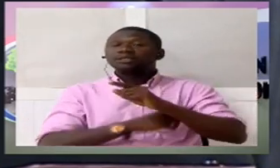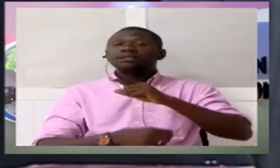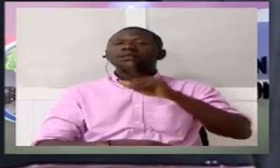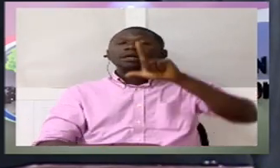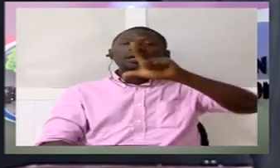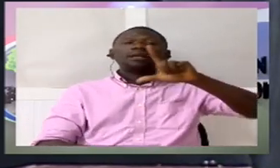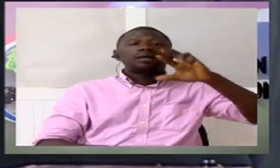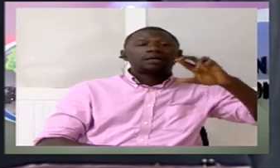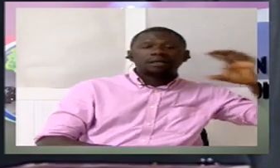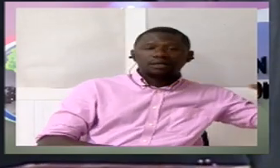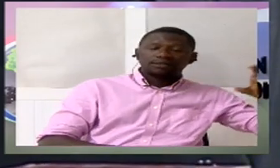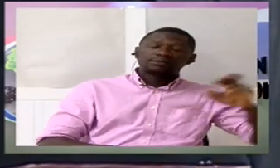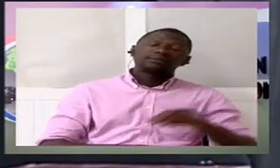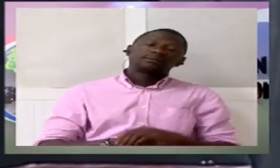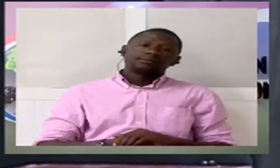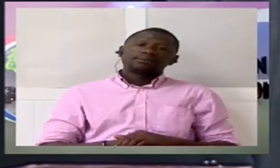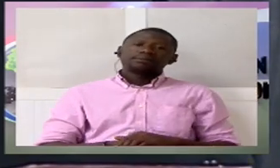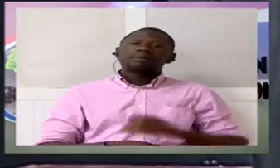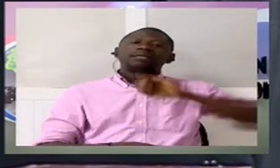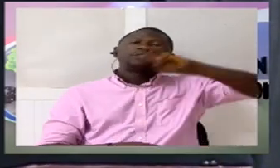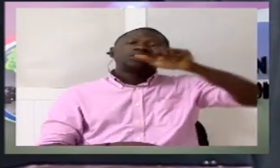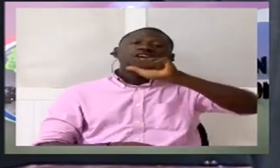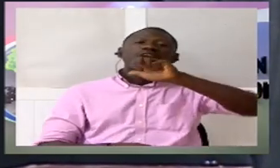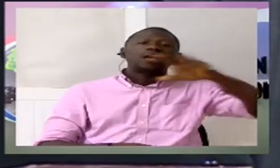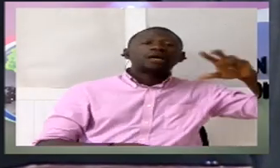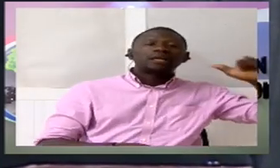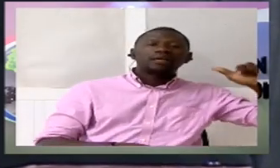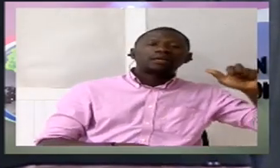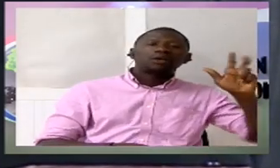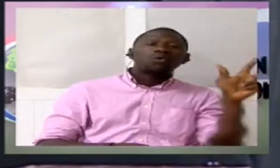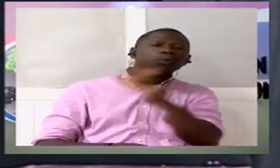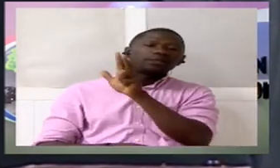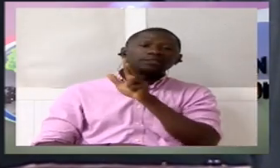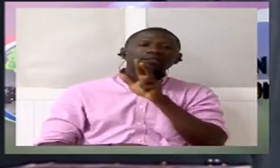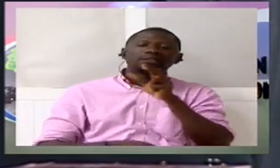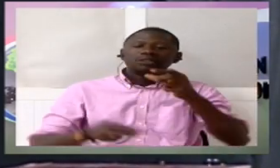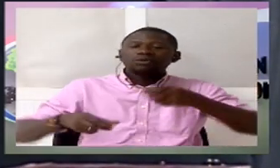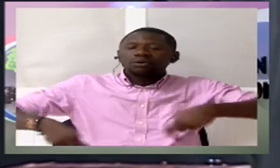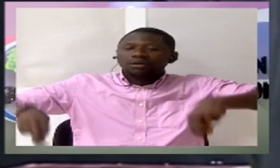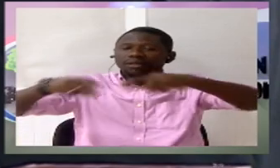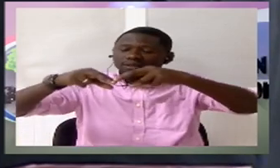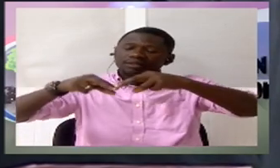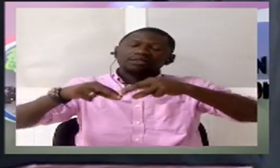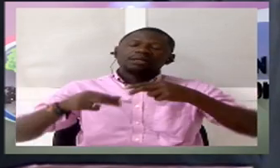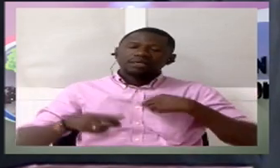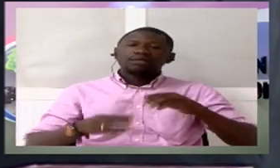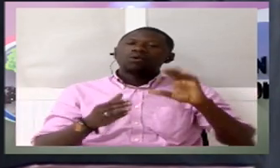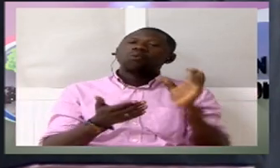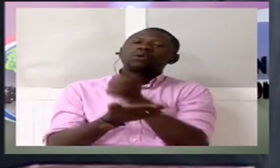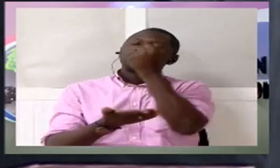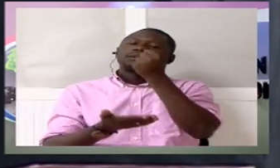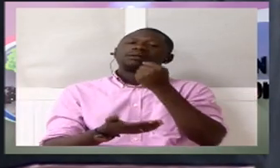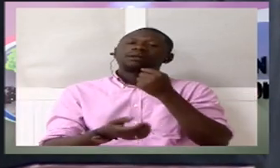Jara. Ha, Jara West constituency. Jara West constituency. Kanyeta. He won. Then aketa